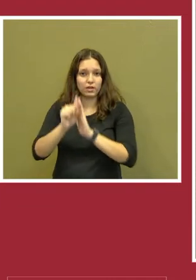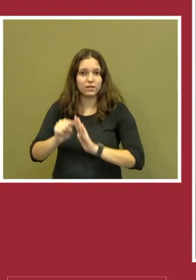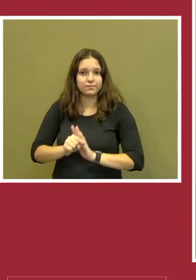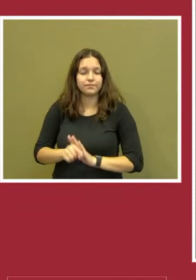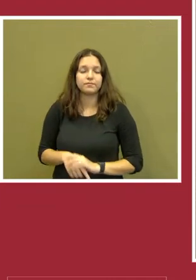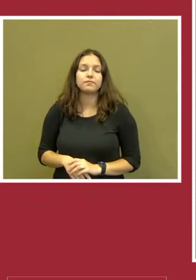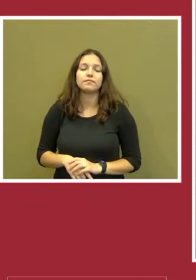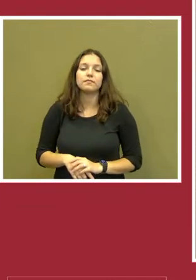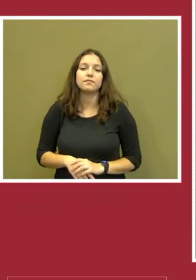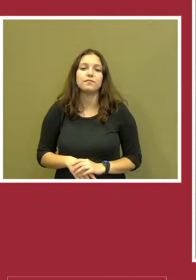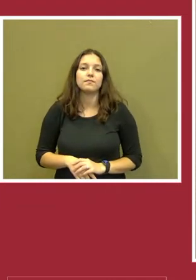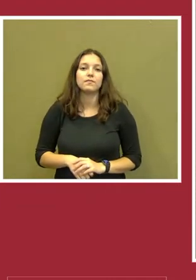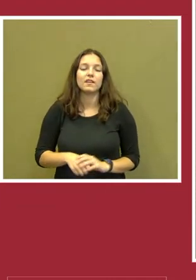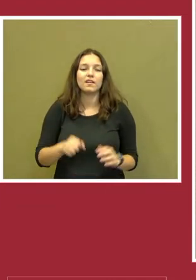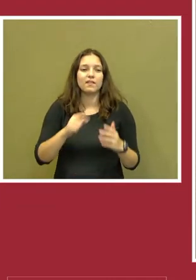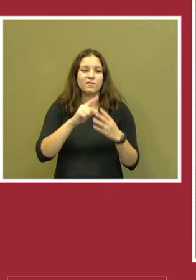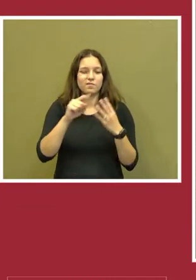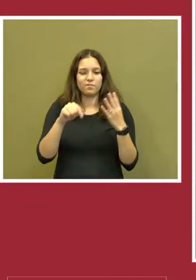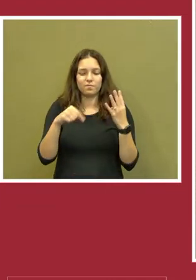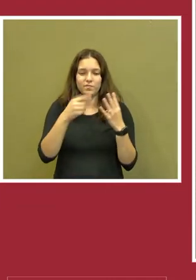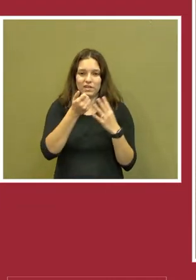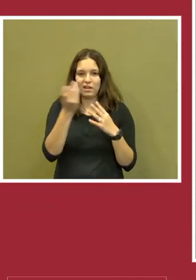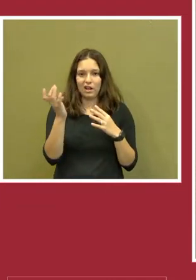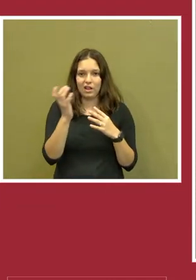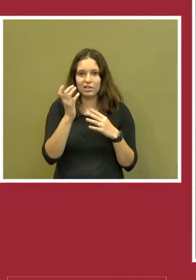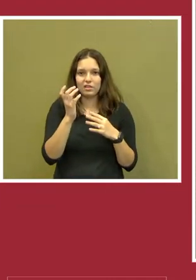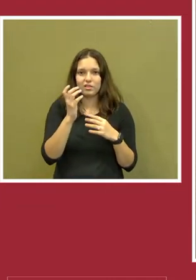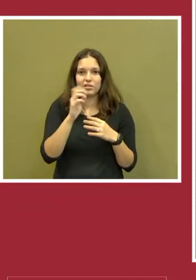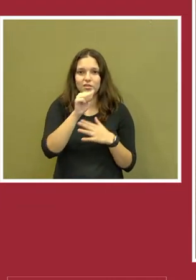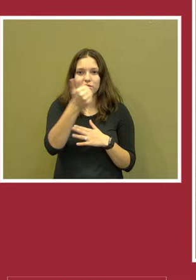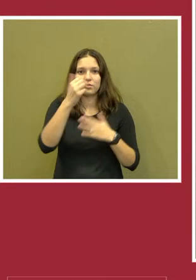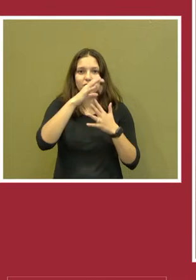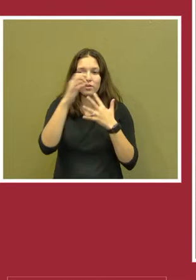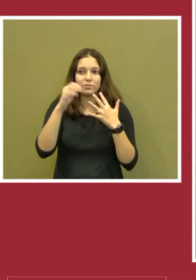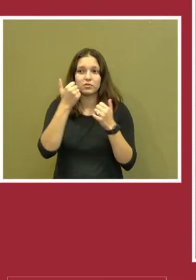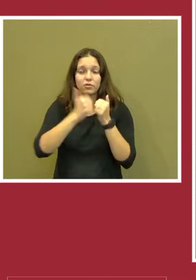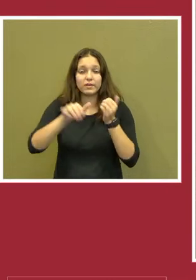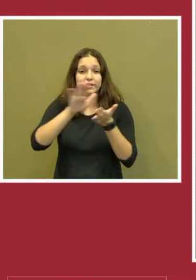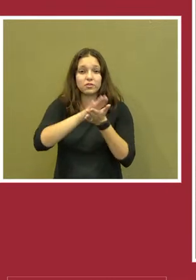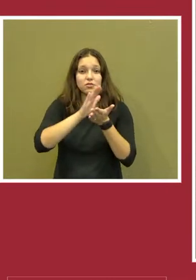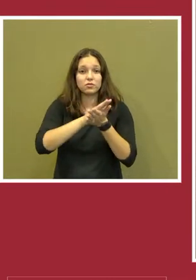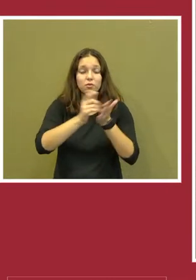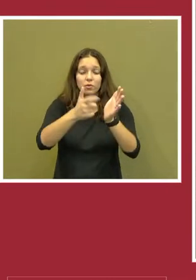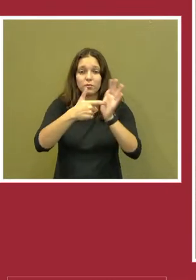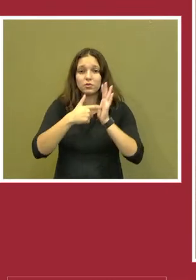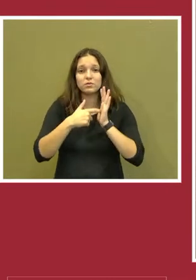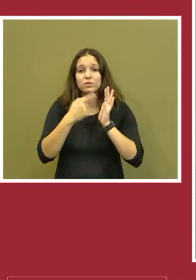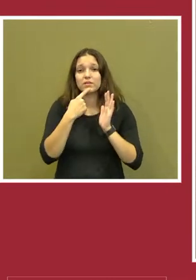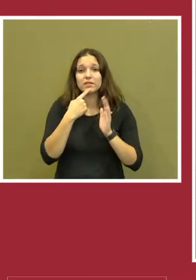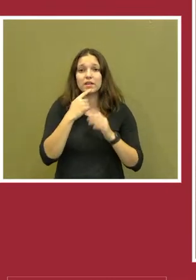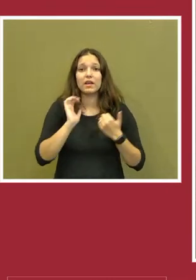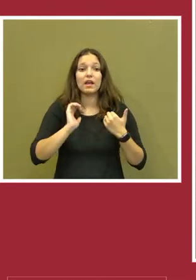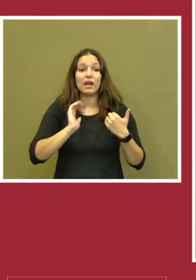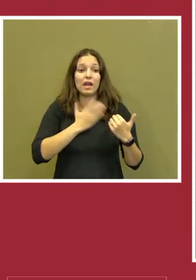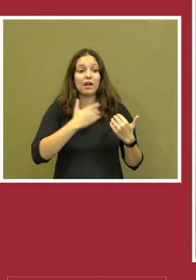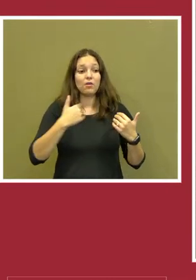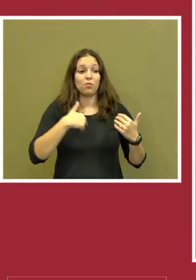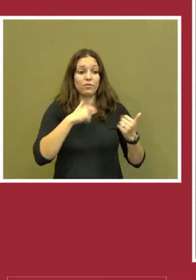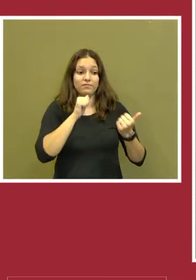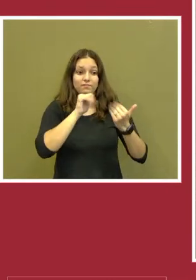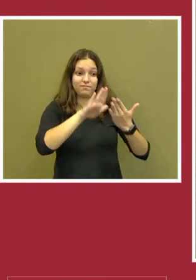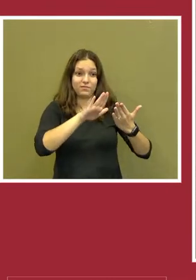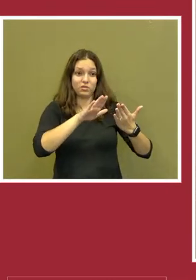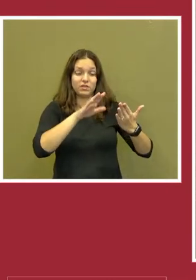and there are a couple of other options, but each school has been required to say, this is how we're addressing